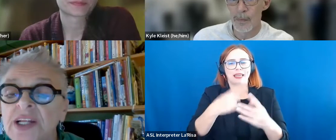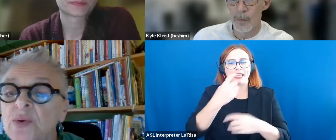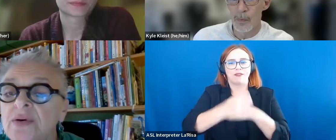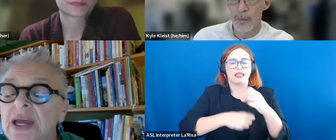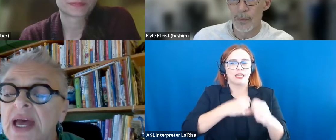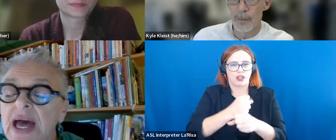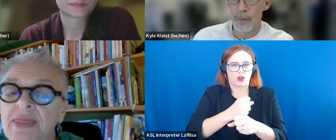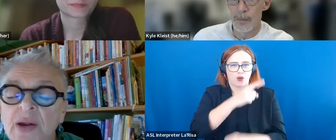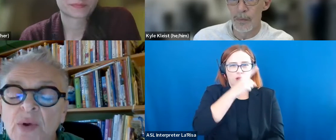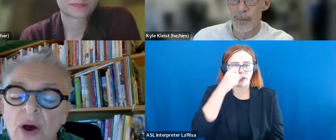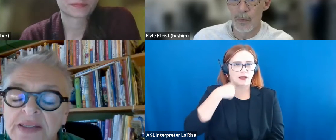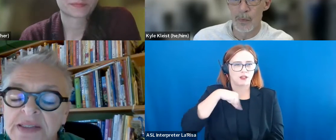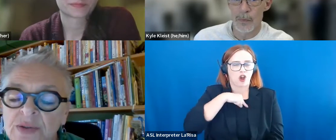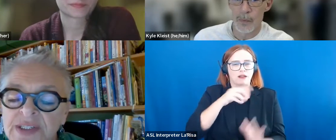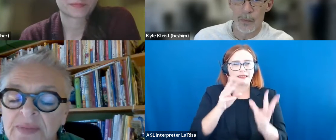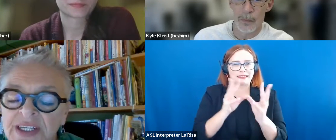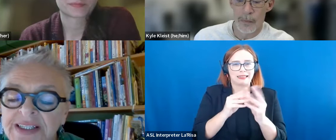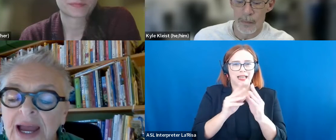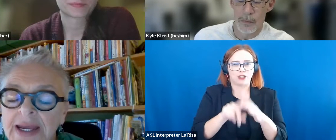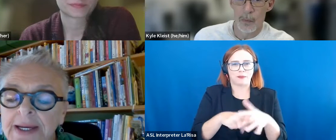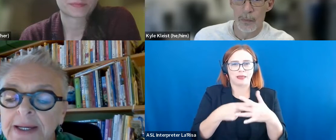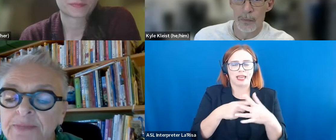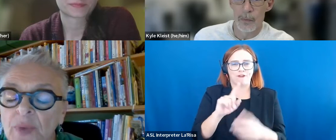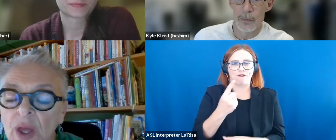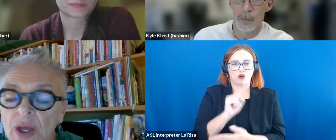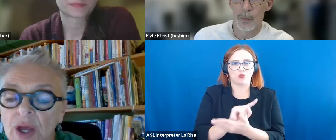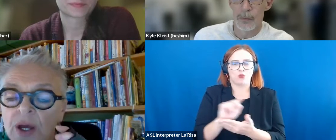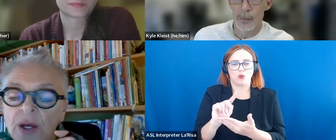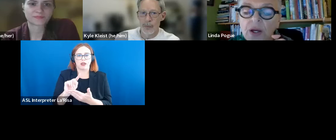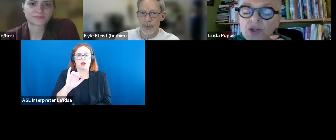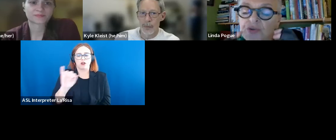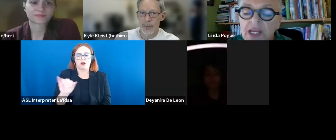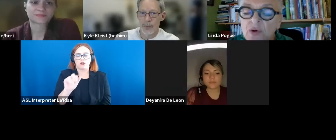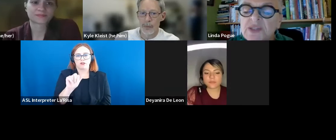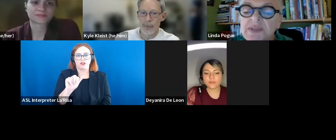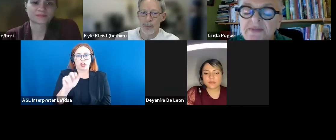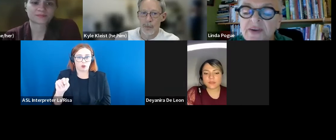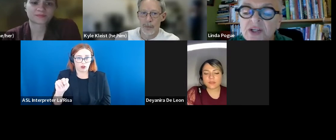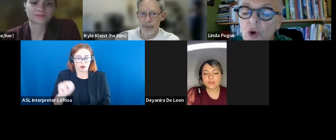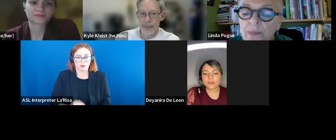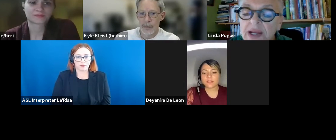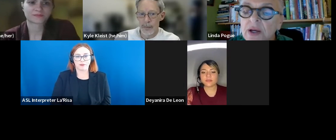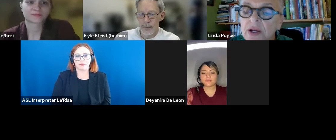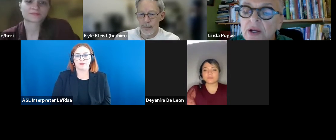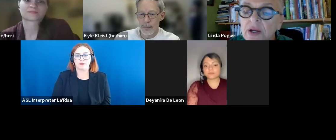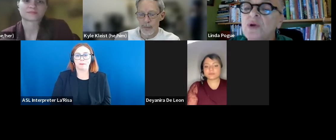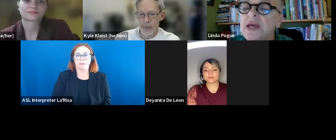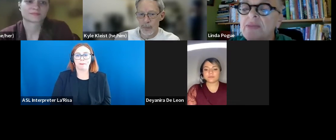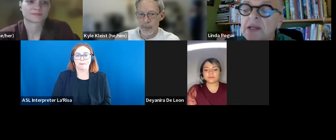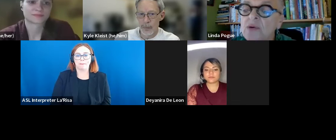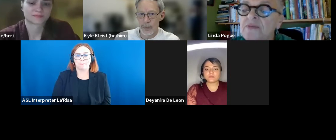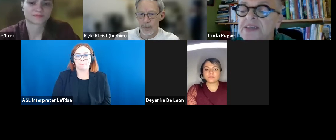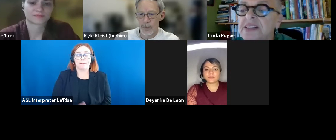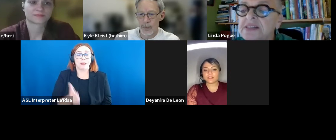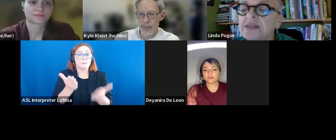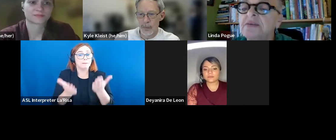week in January. And then we might do something like a training on a specific topic one week,